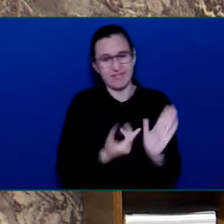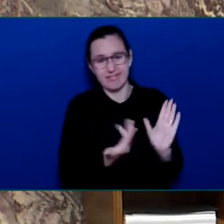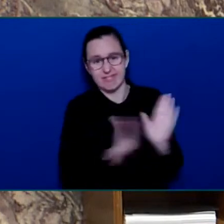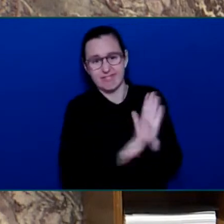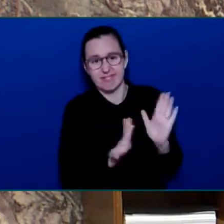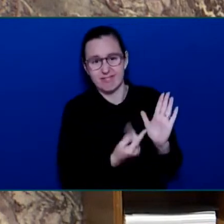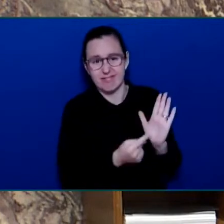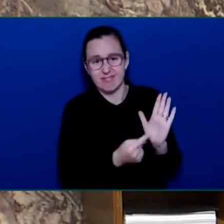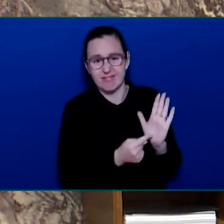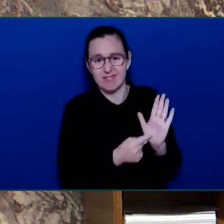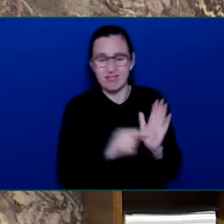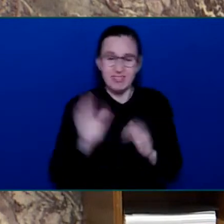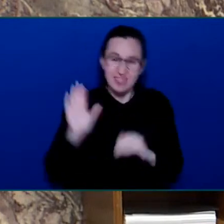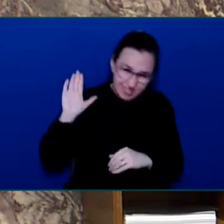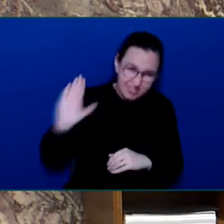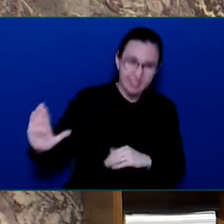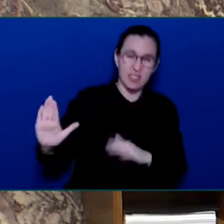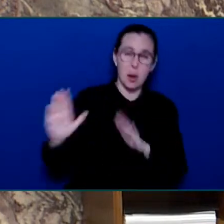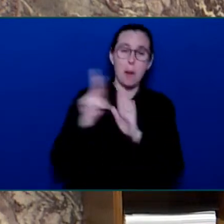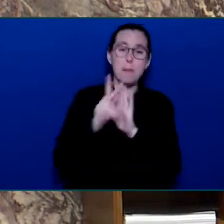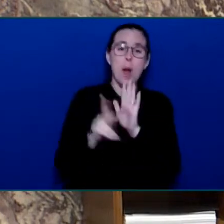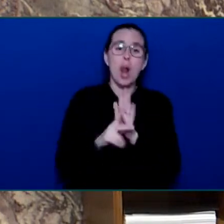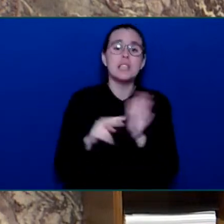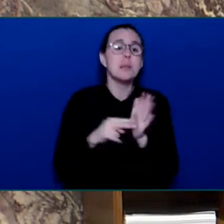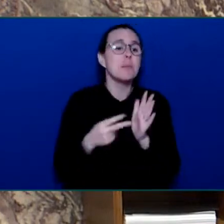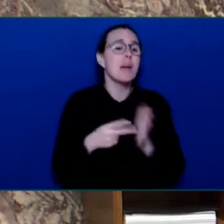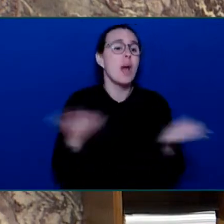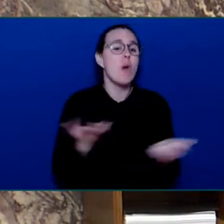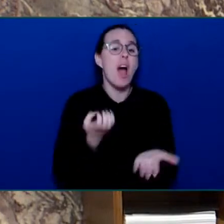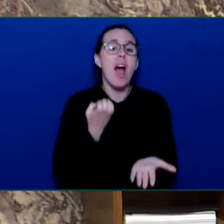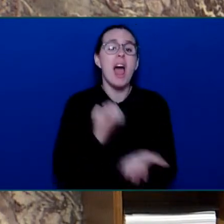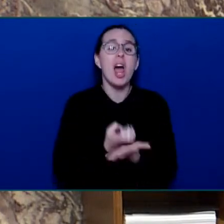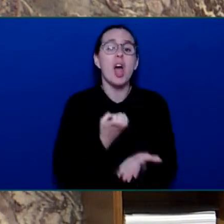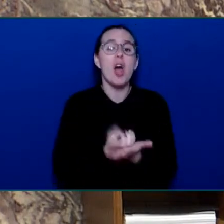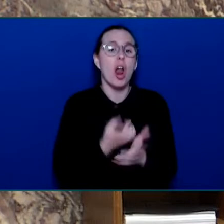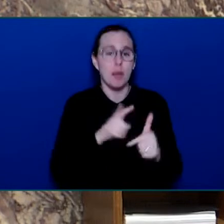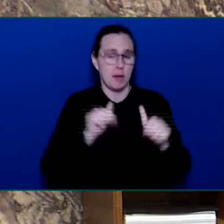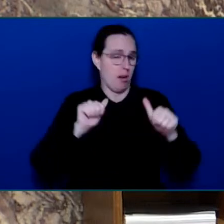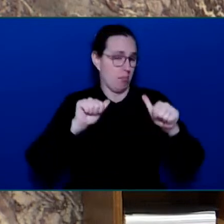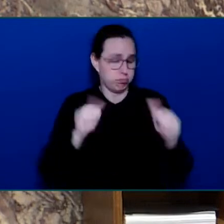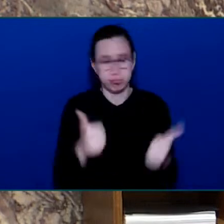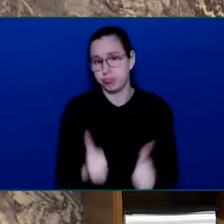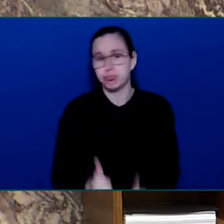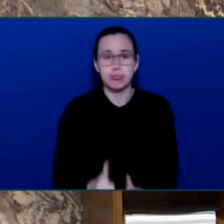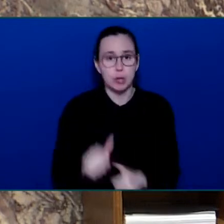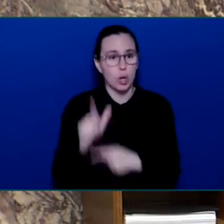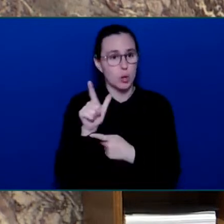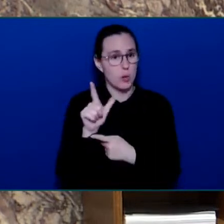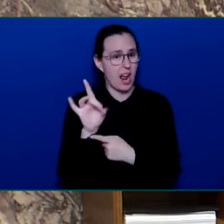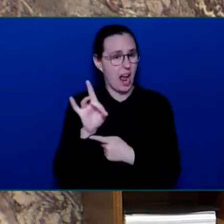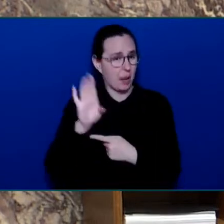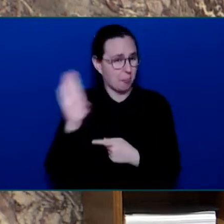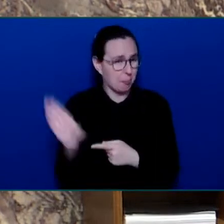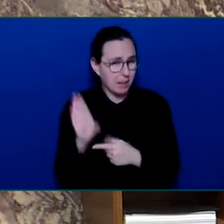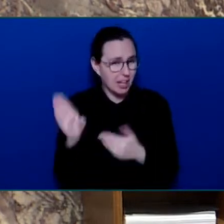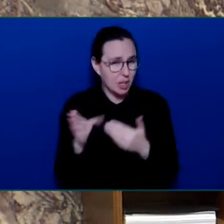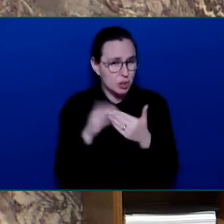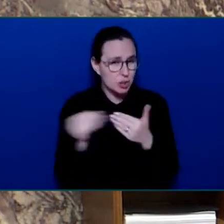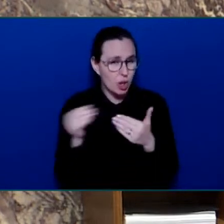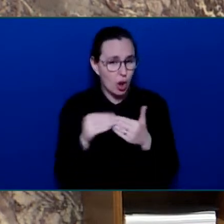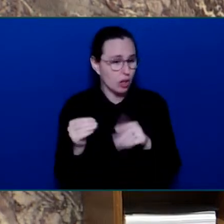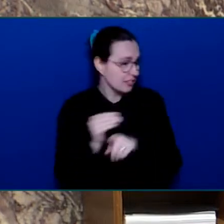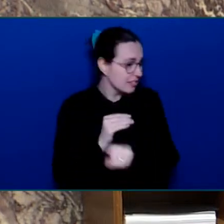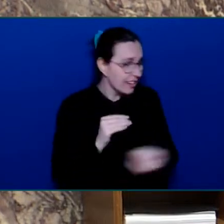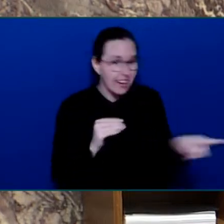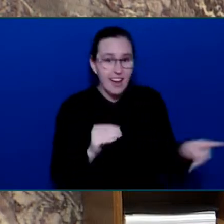by $28 billion and set real family incomes back a decade to the tune of $11,000